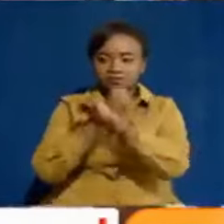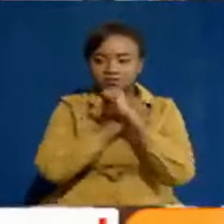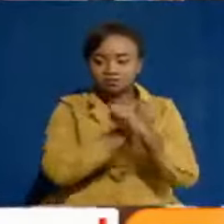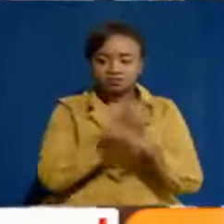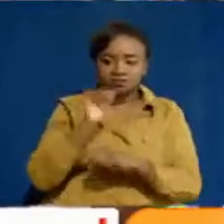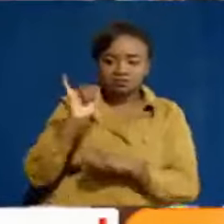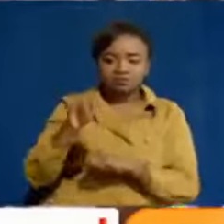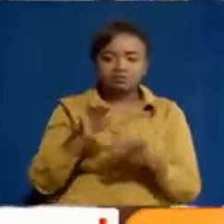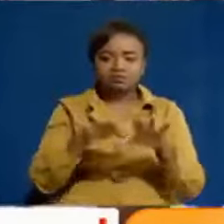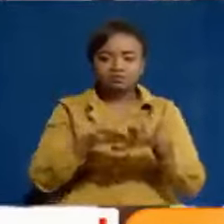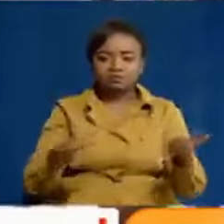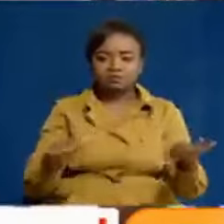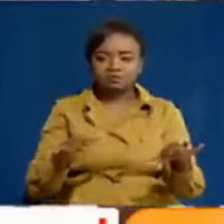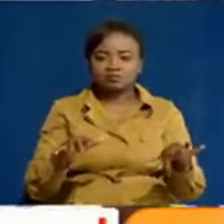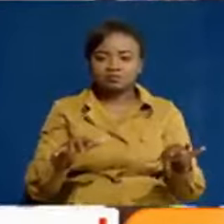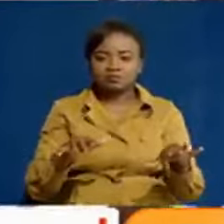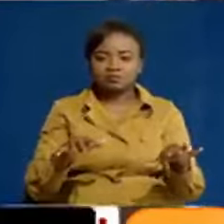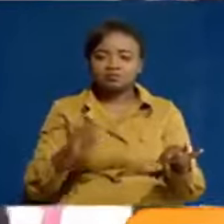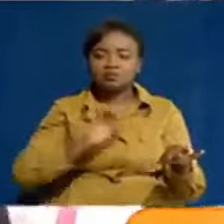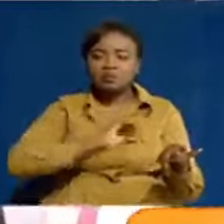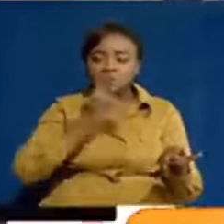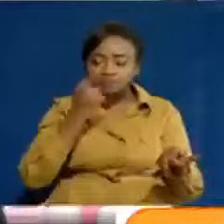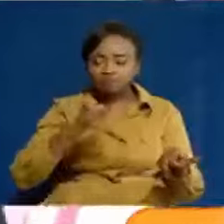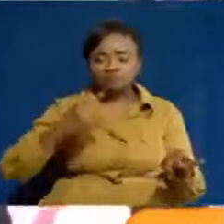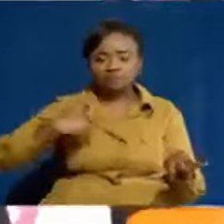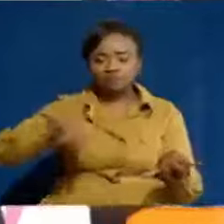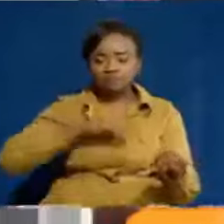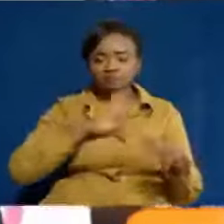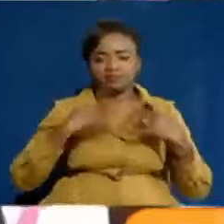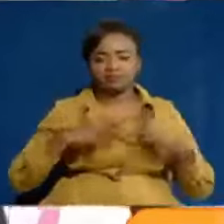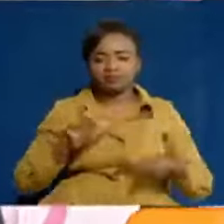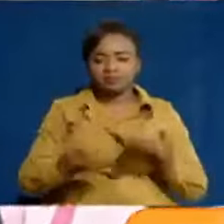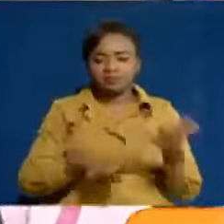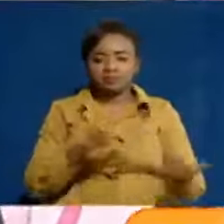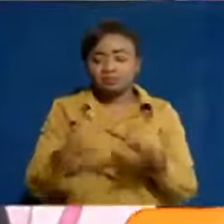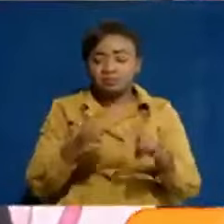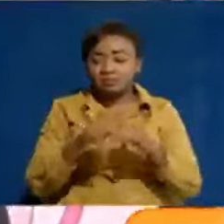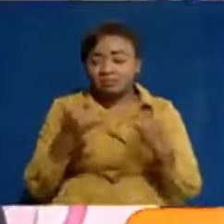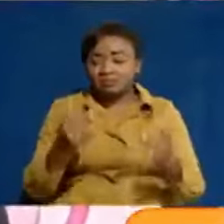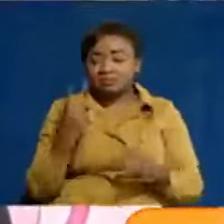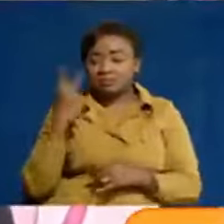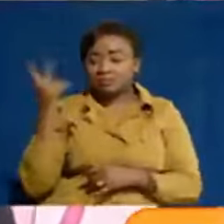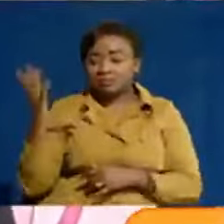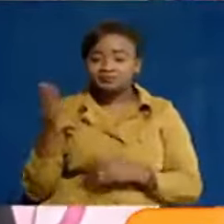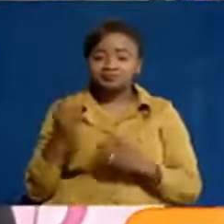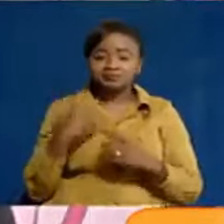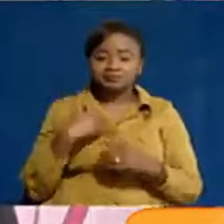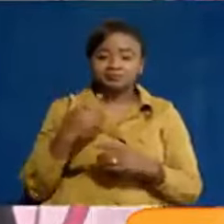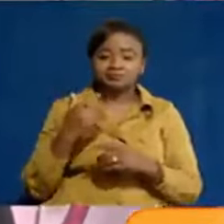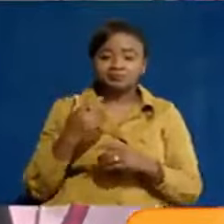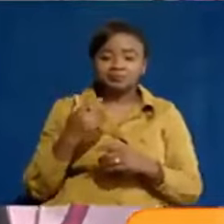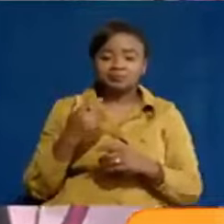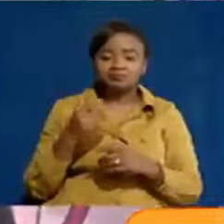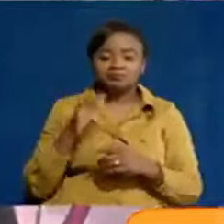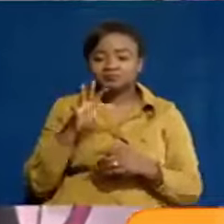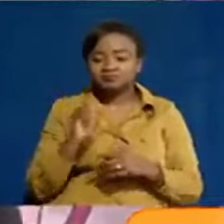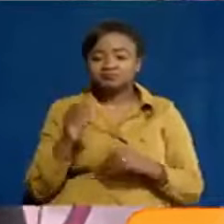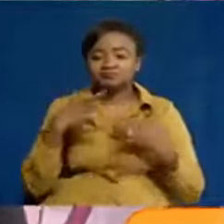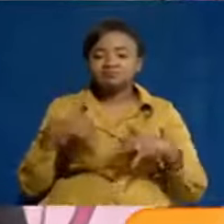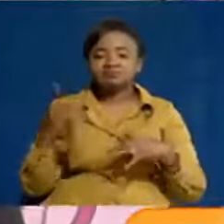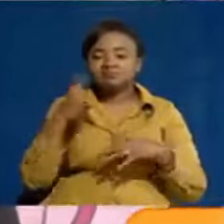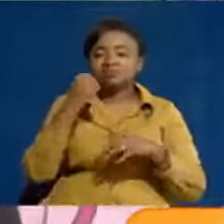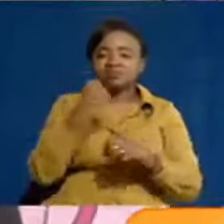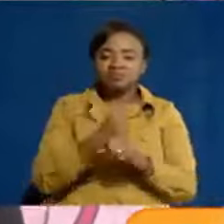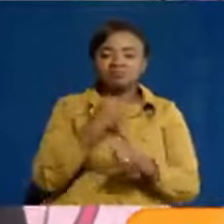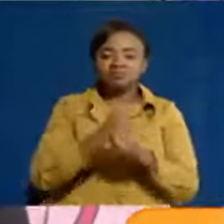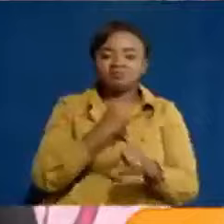817, belongs to the residents. And now you can see there are activities going on there. You can see there are about 40, 50 people who have